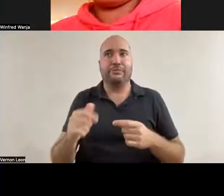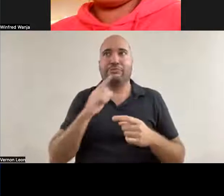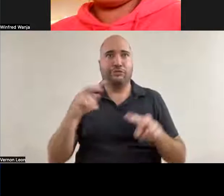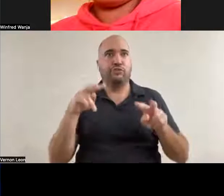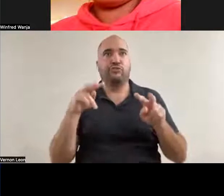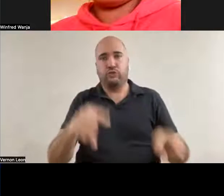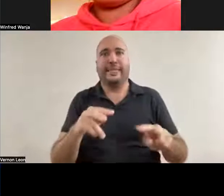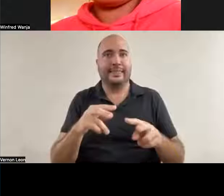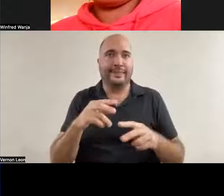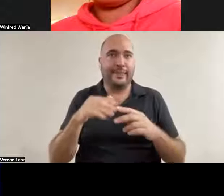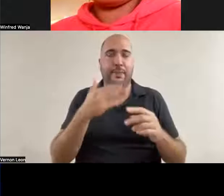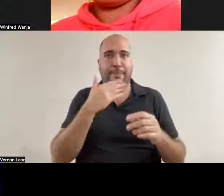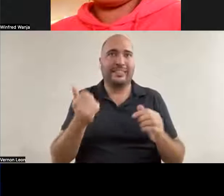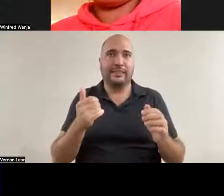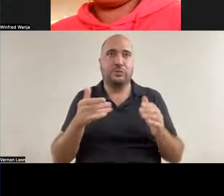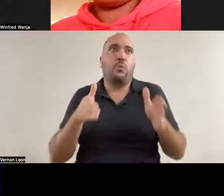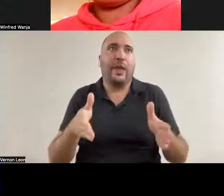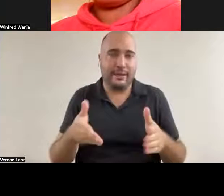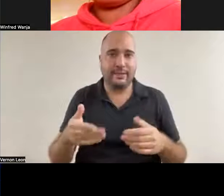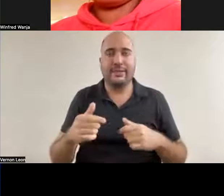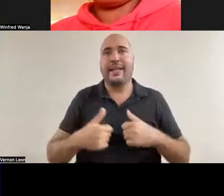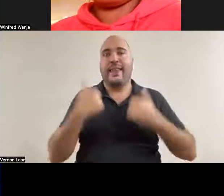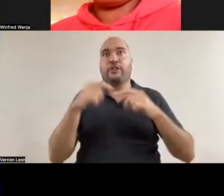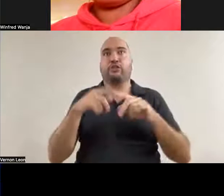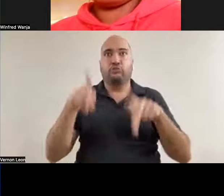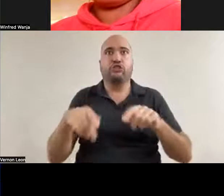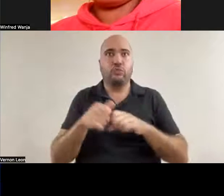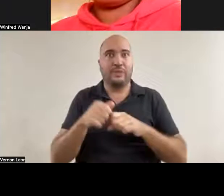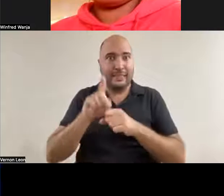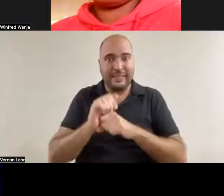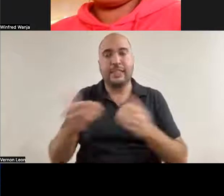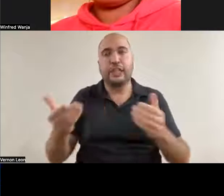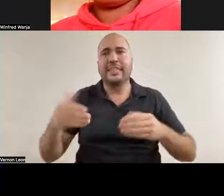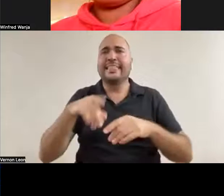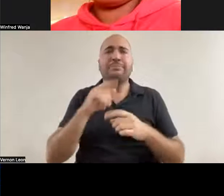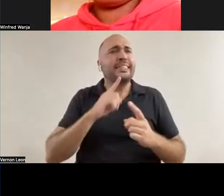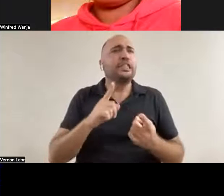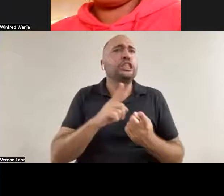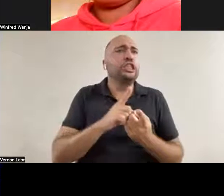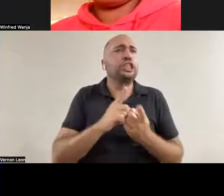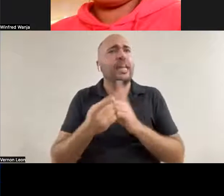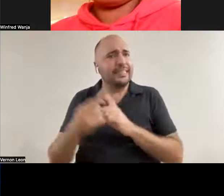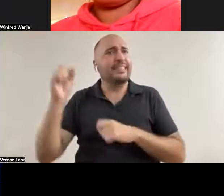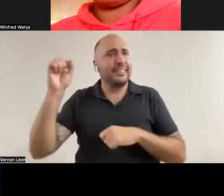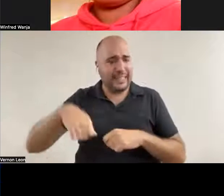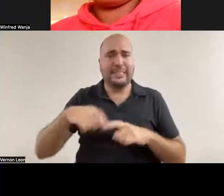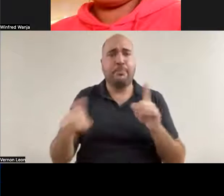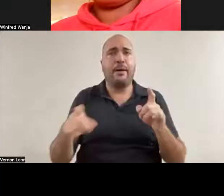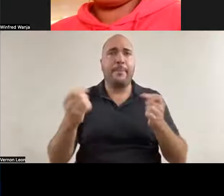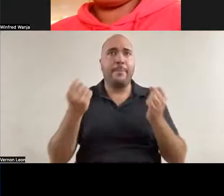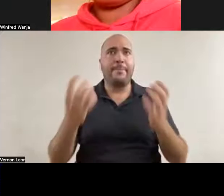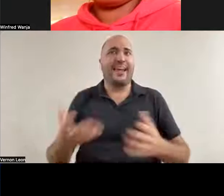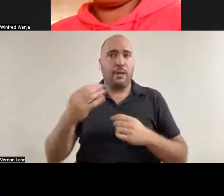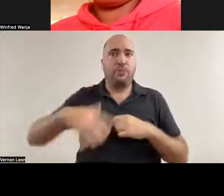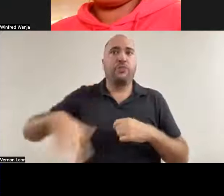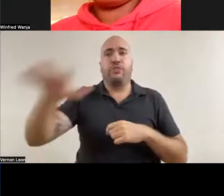manner. Life as a person with disability in Pakistan is changing, but there are many out there